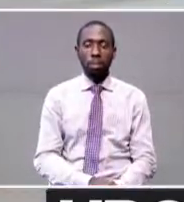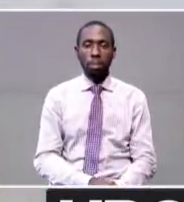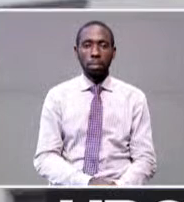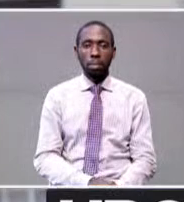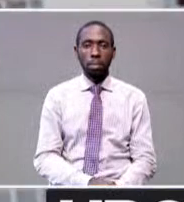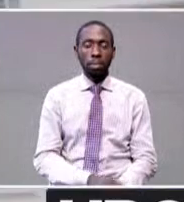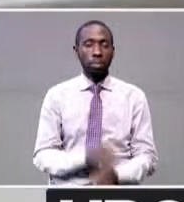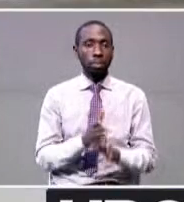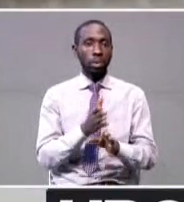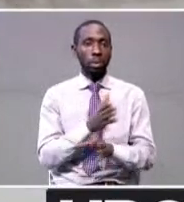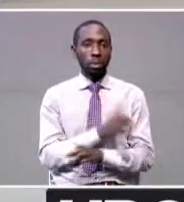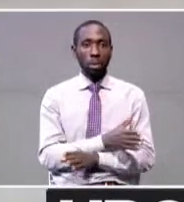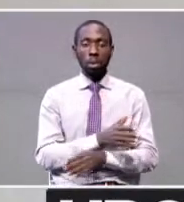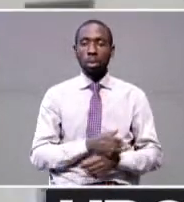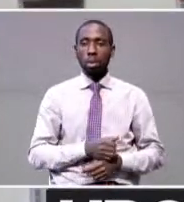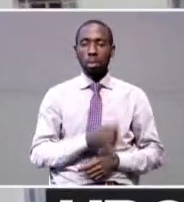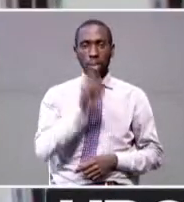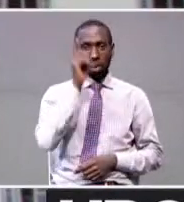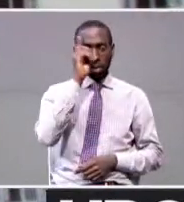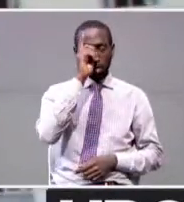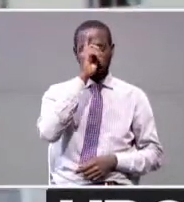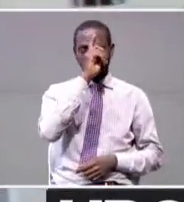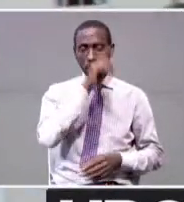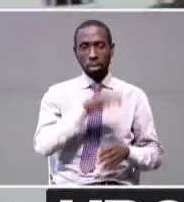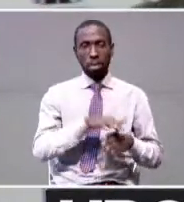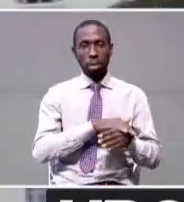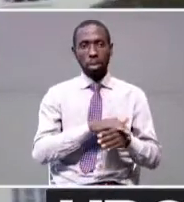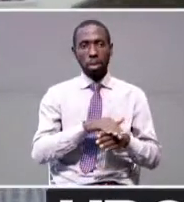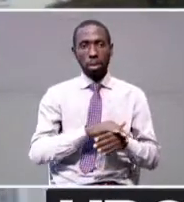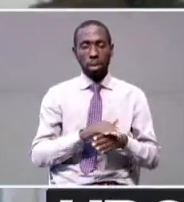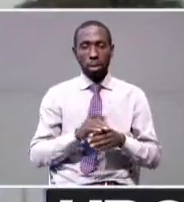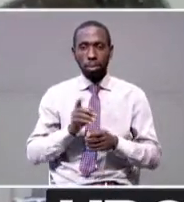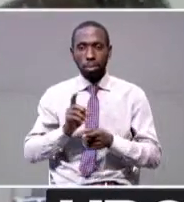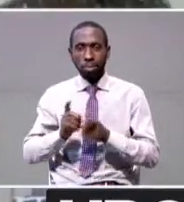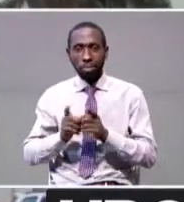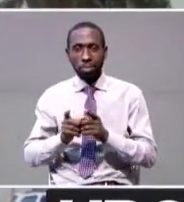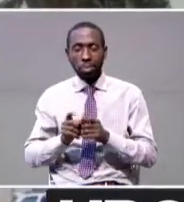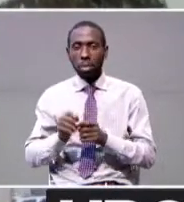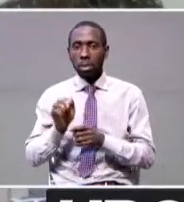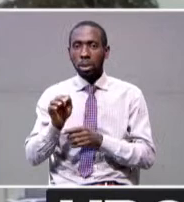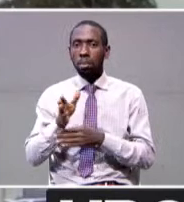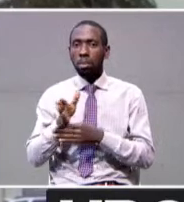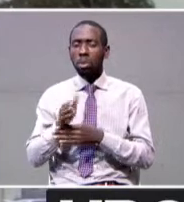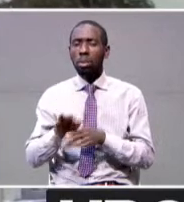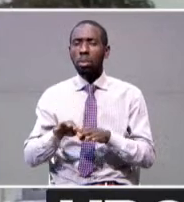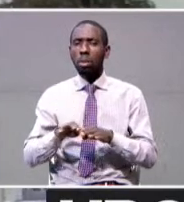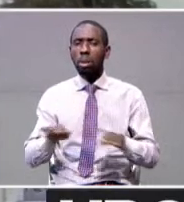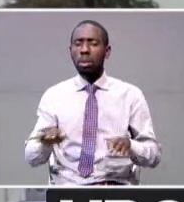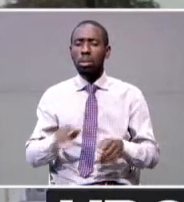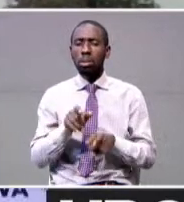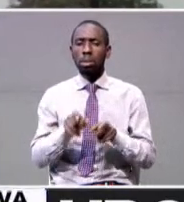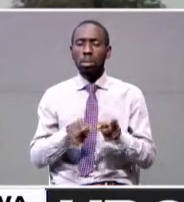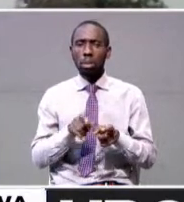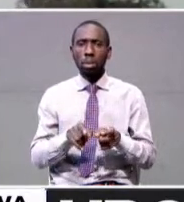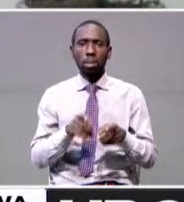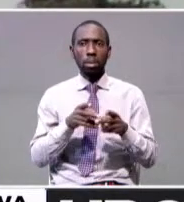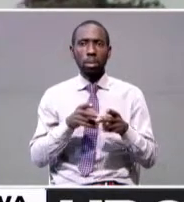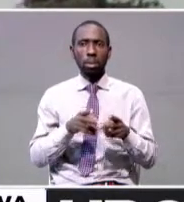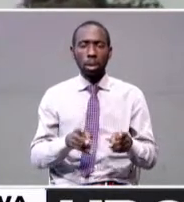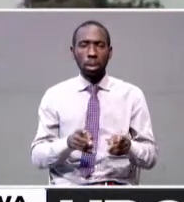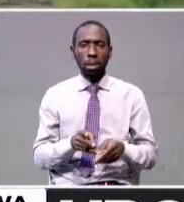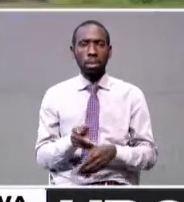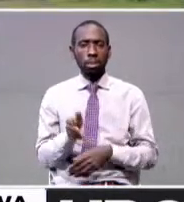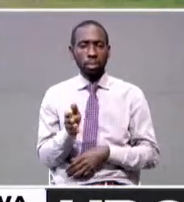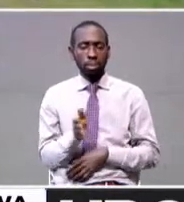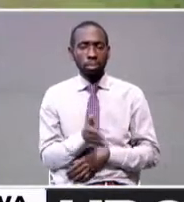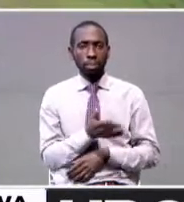Ye buvuddeko Obwakabaka bwa Buganda bwekubira enduulu eri minisitule y'ettaka nga beemulugunya olw'abantu abaali batandise okusenda nga baagala okuzimba ku